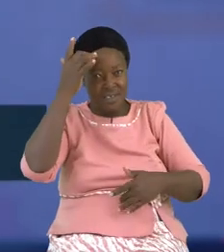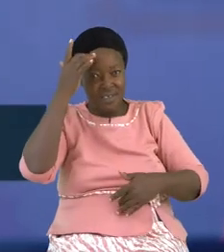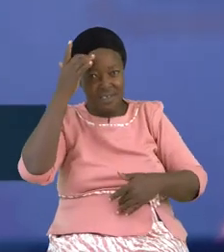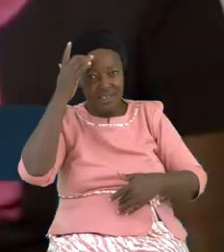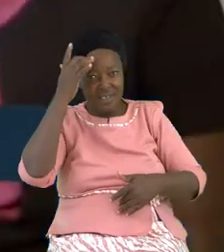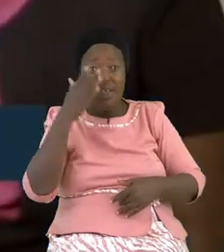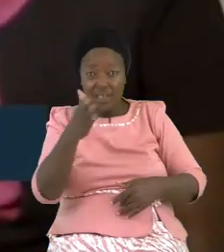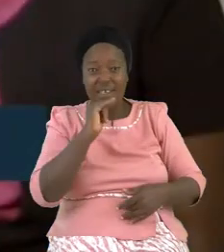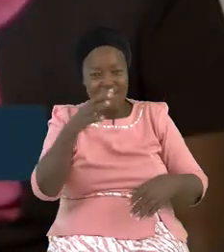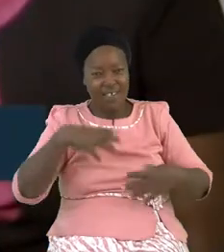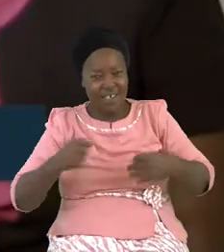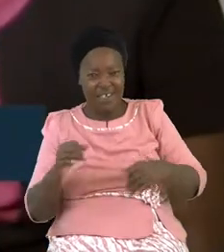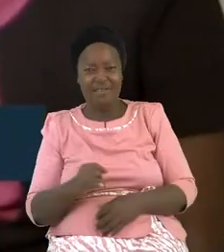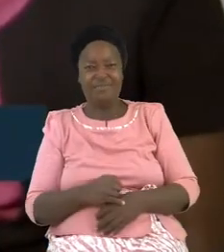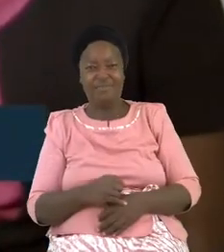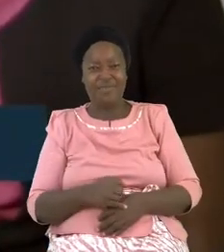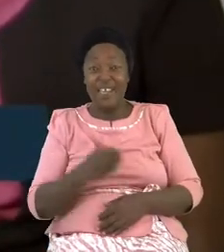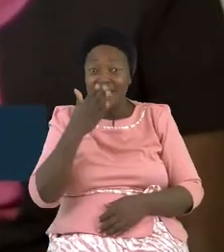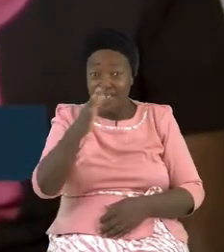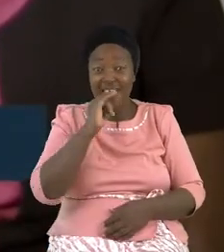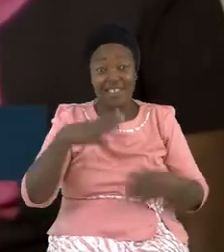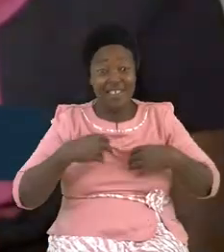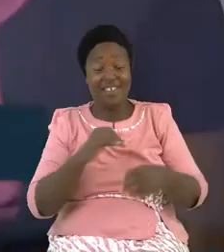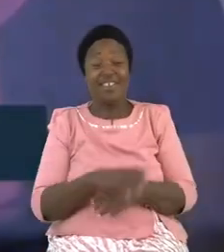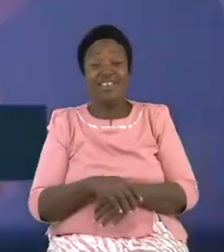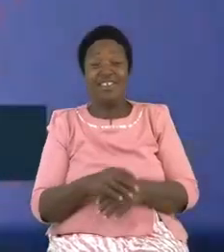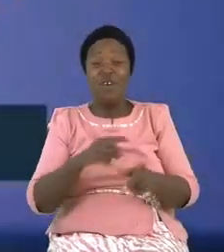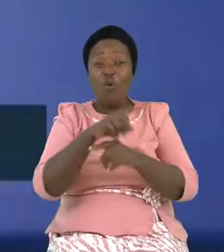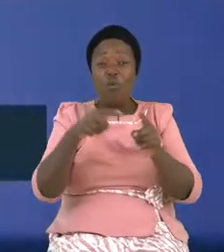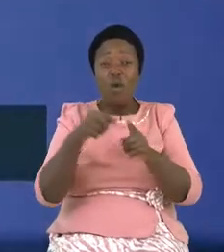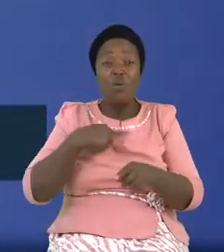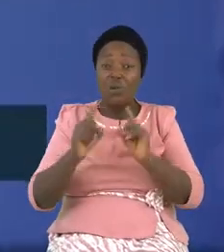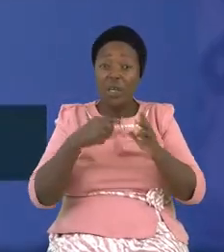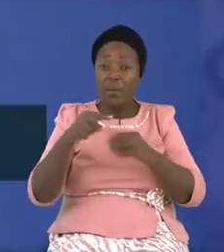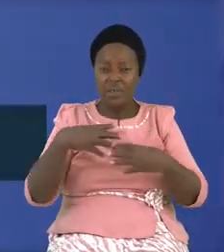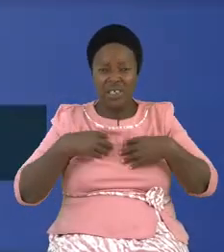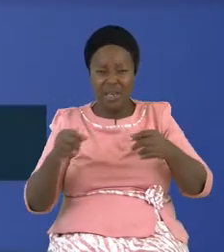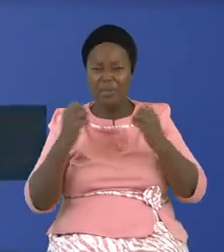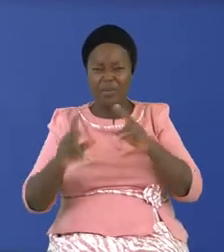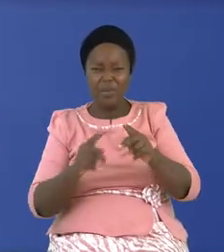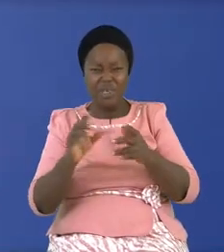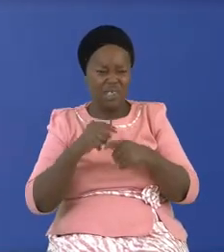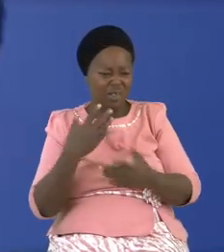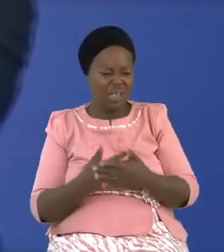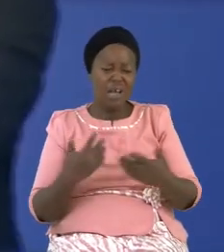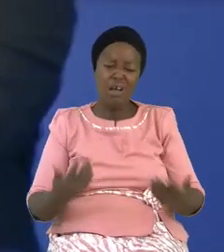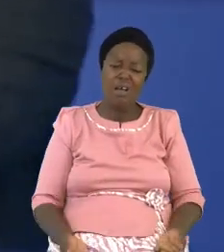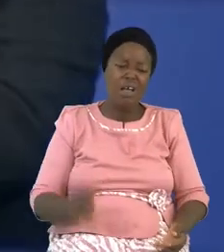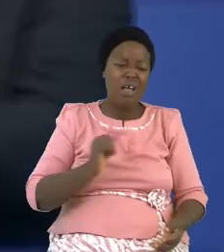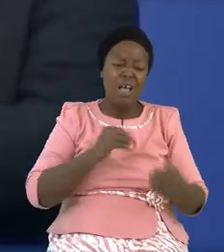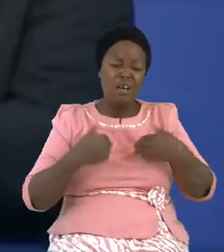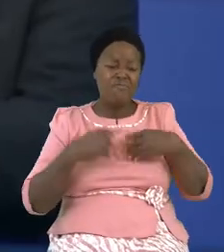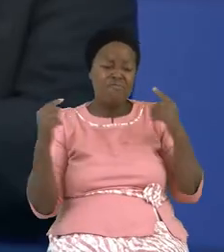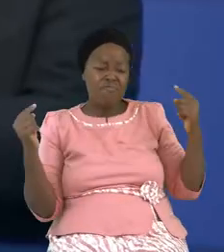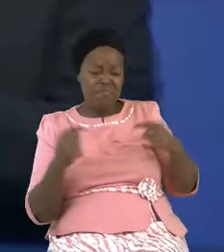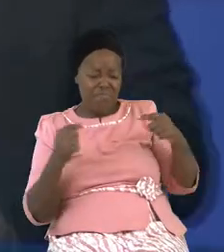healing. Now when we talk about healing, many people, they limit healing to, I have pain in this my